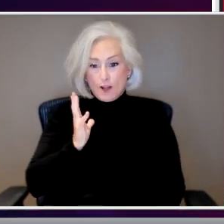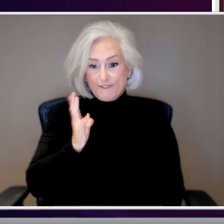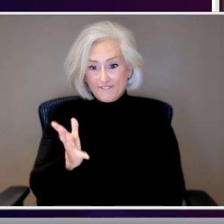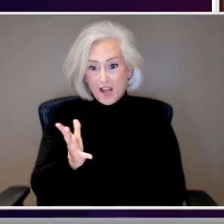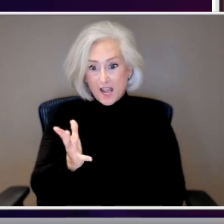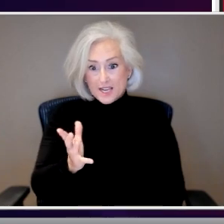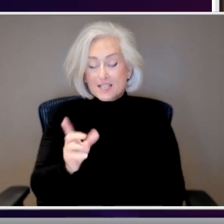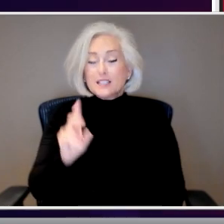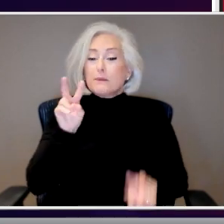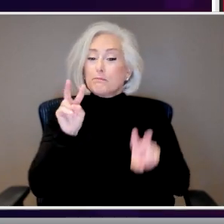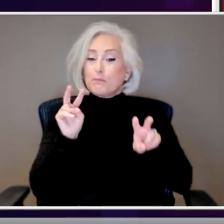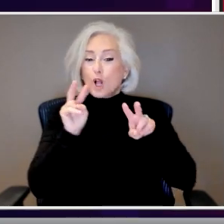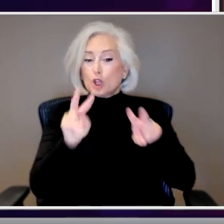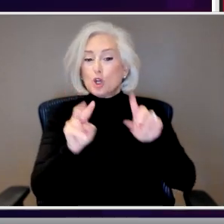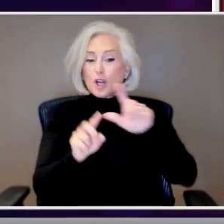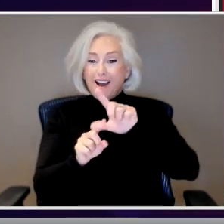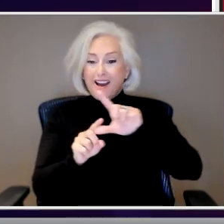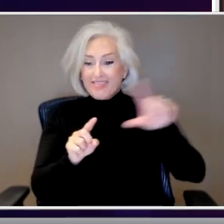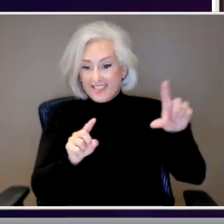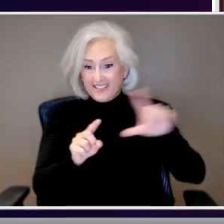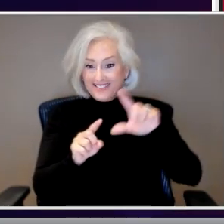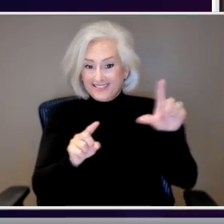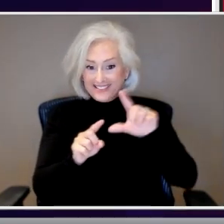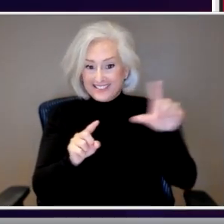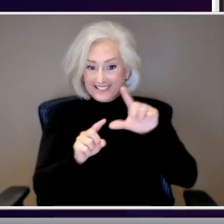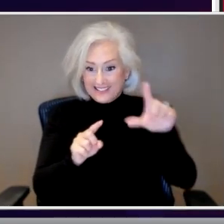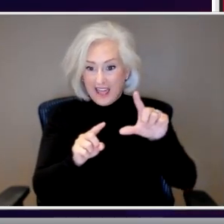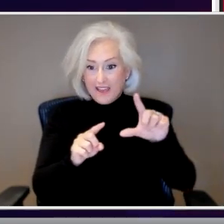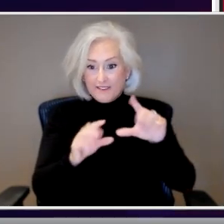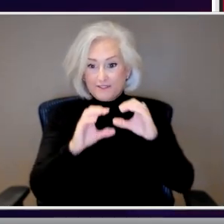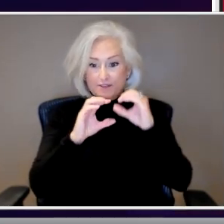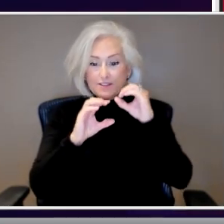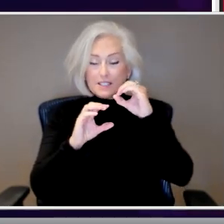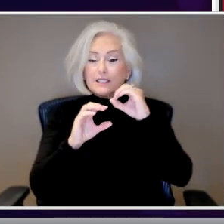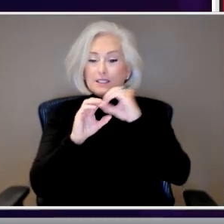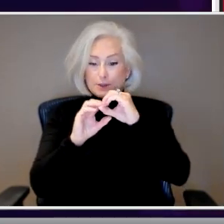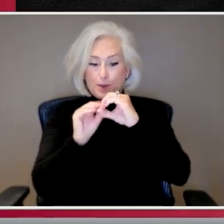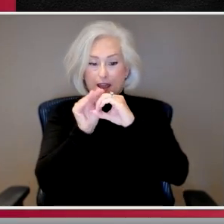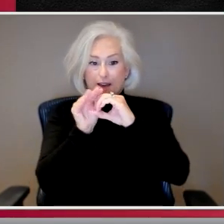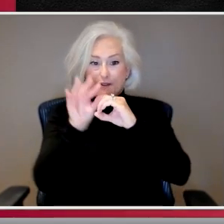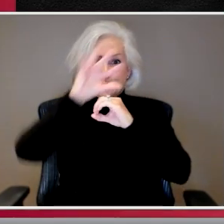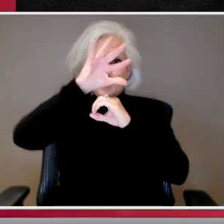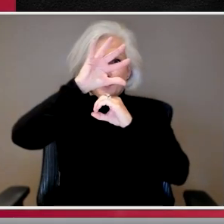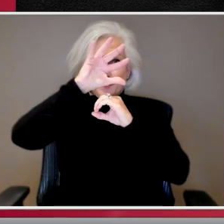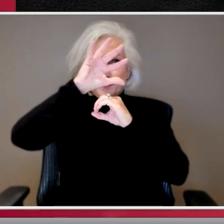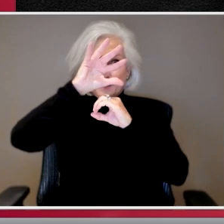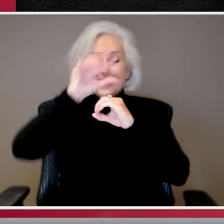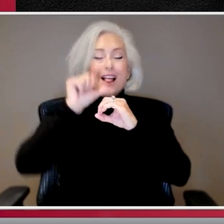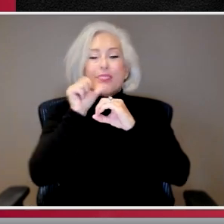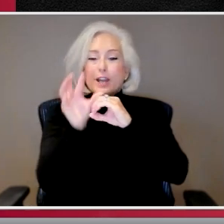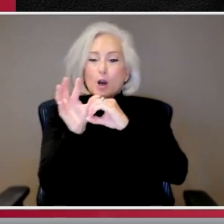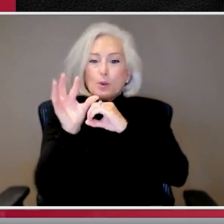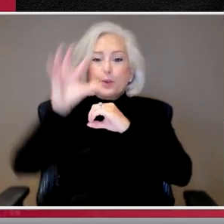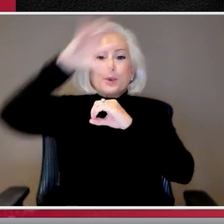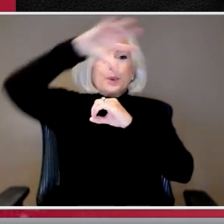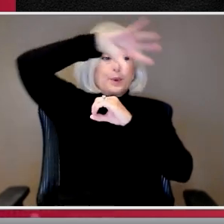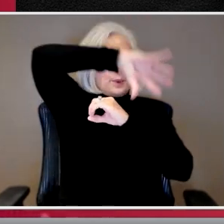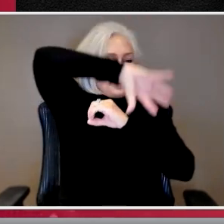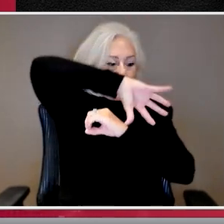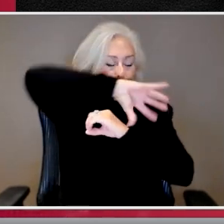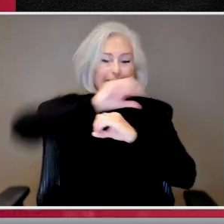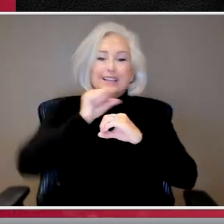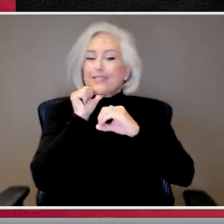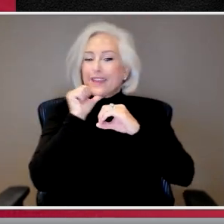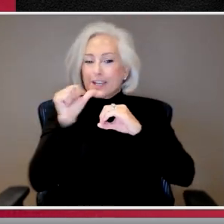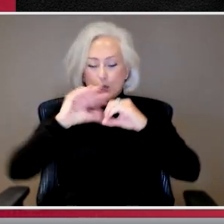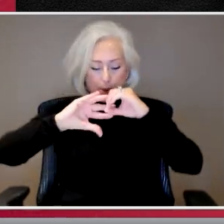arteries don't really fill through. They end up too soon. You don't see the white little. Exactly. They don't tentacles